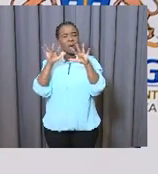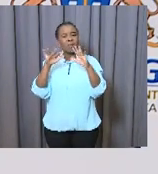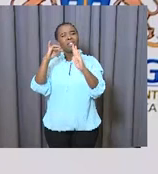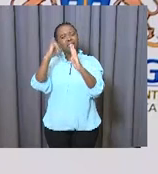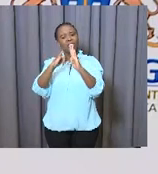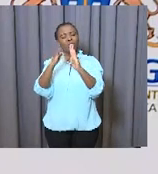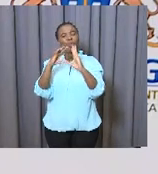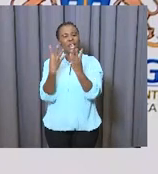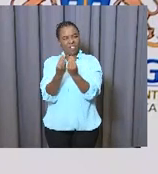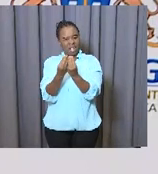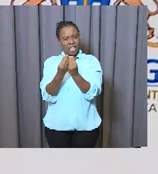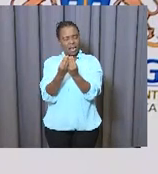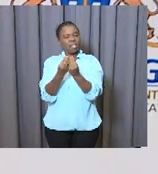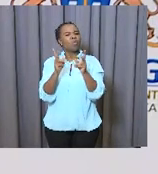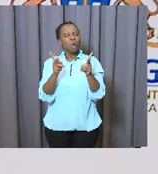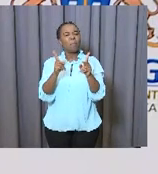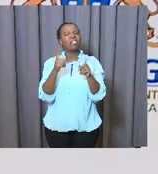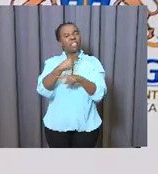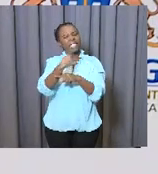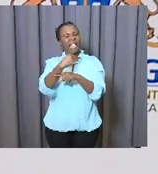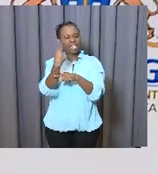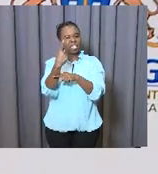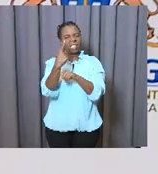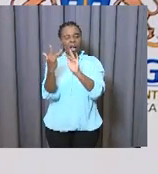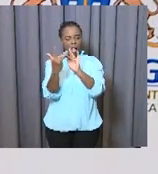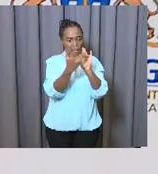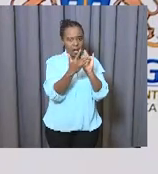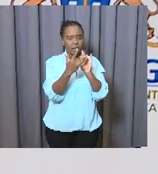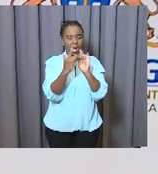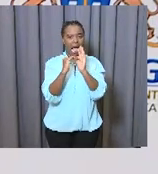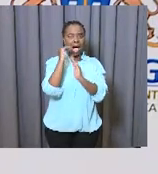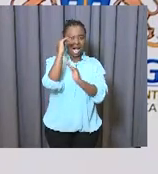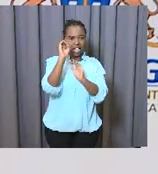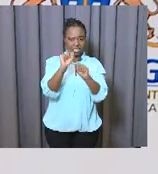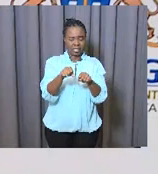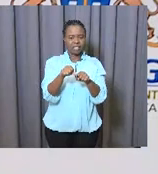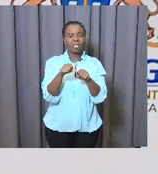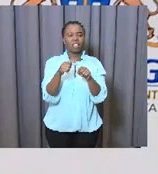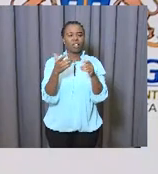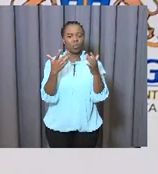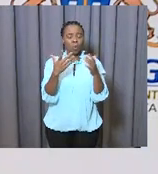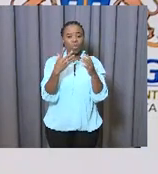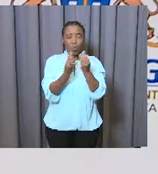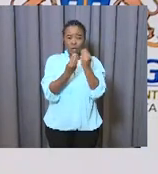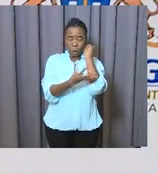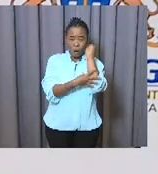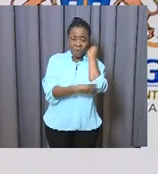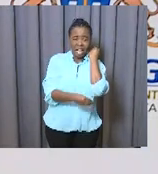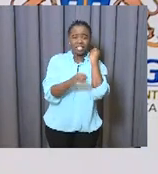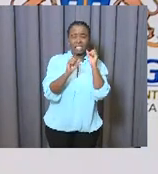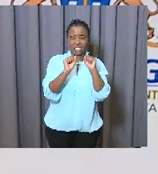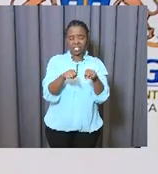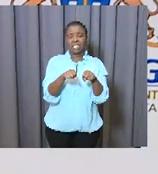so normal day-to-day contact is high, take that with poverty, that